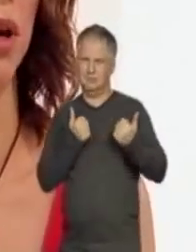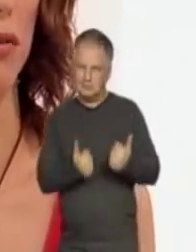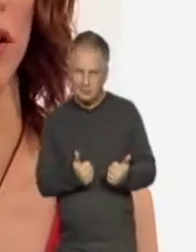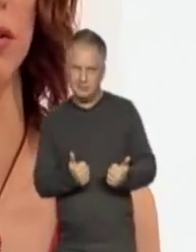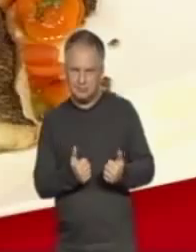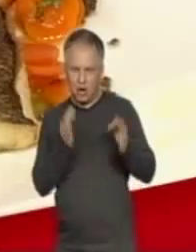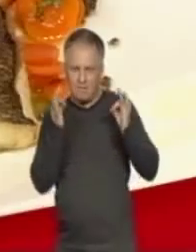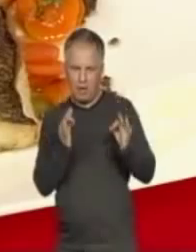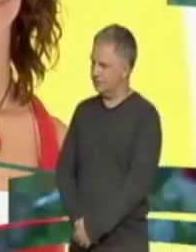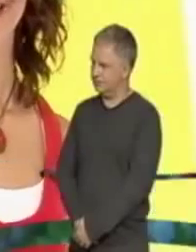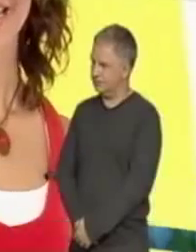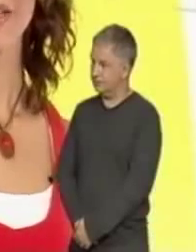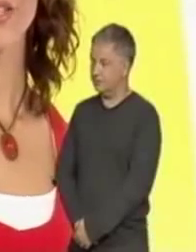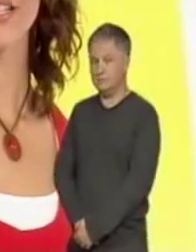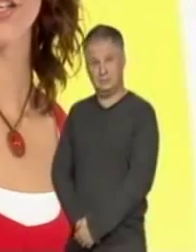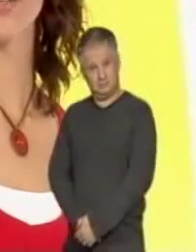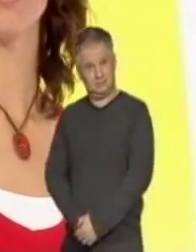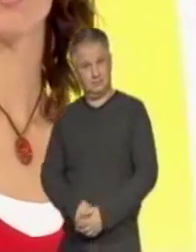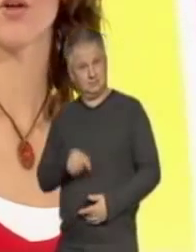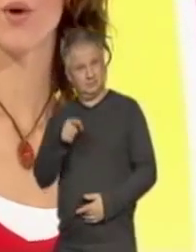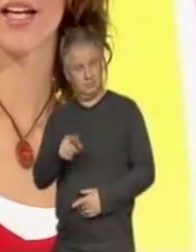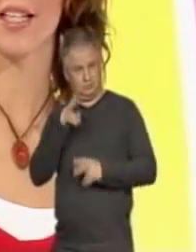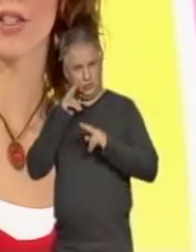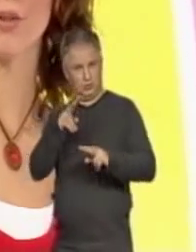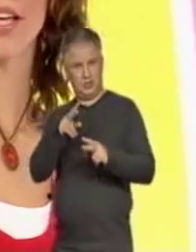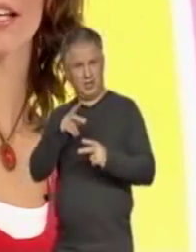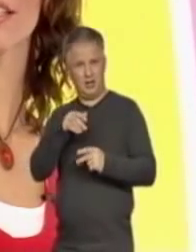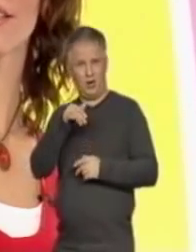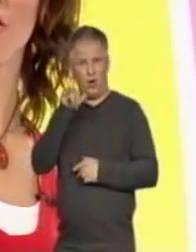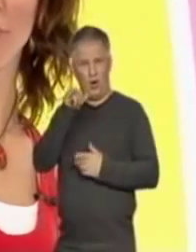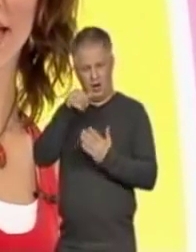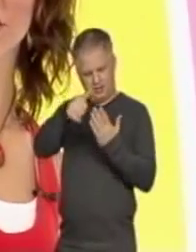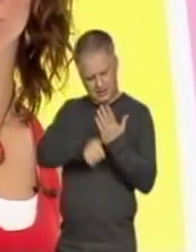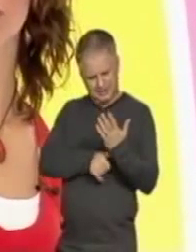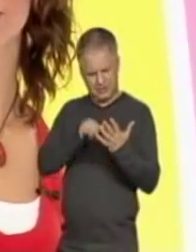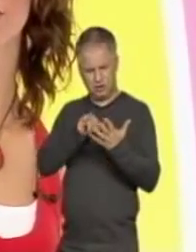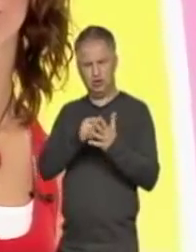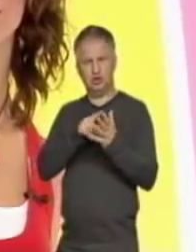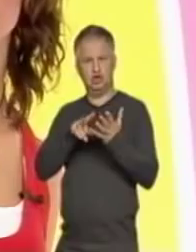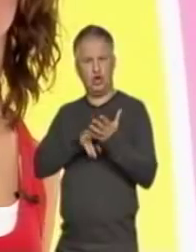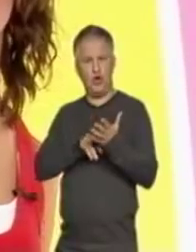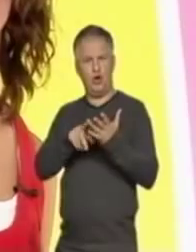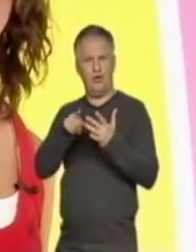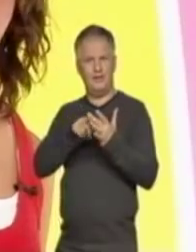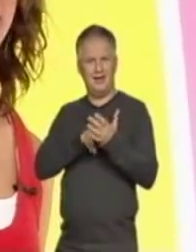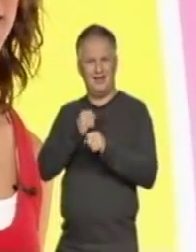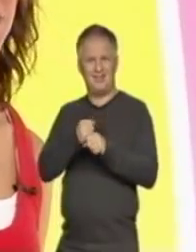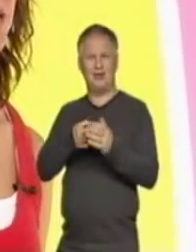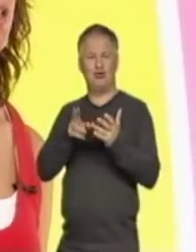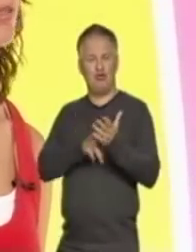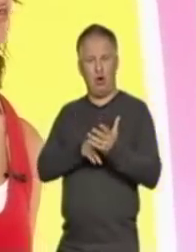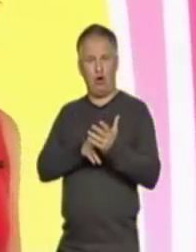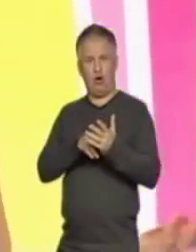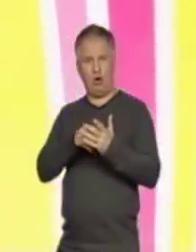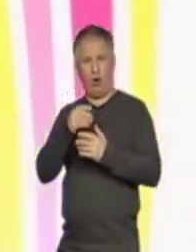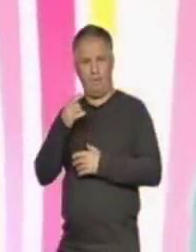Nice. It's perfect. Good. Now, when you see Sauvignon Blanc on a wine list, do you think it's a safe bet or a little bit unpredictable? Wine expert